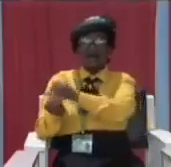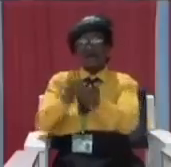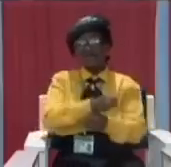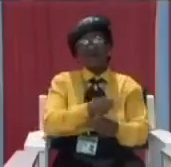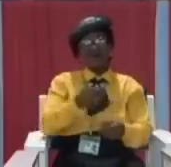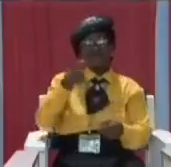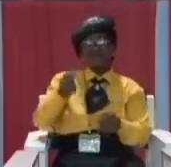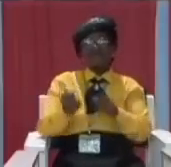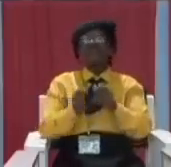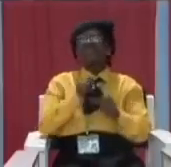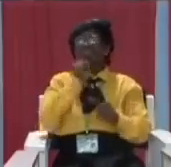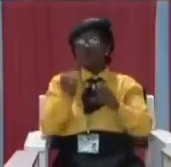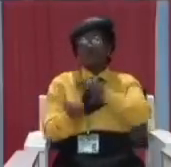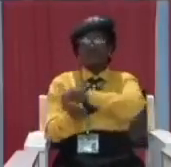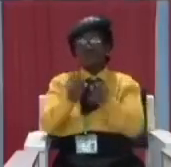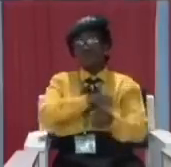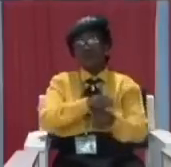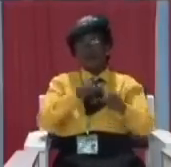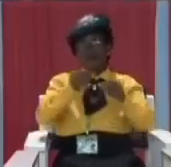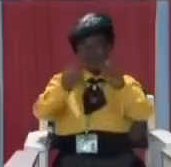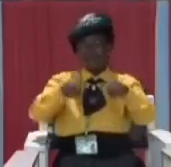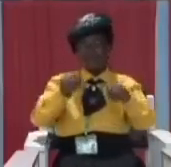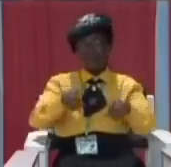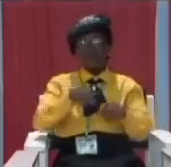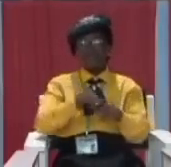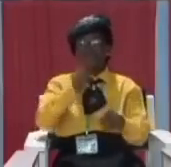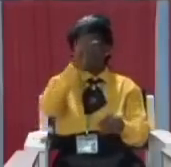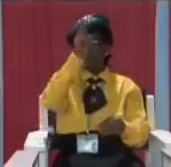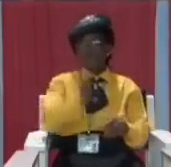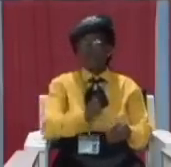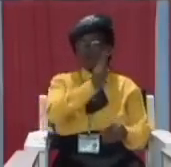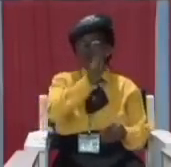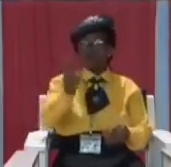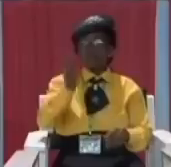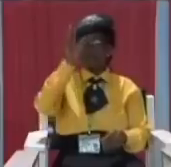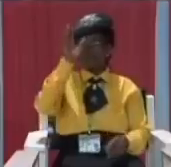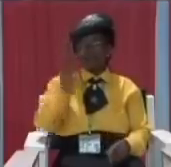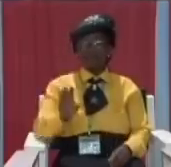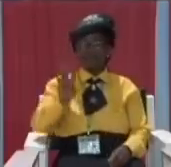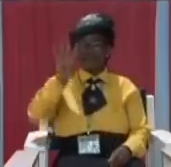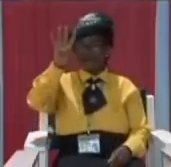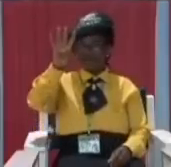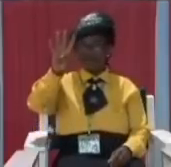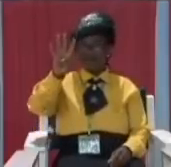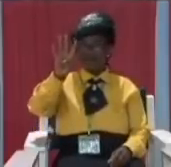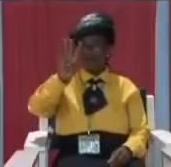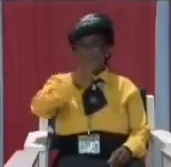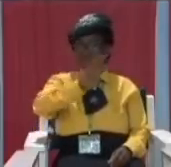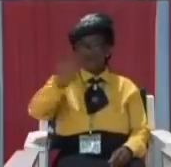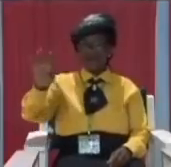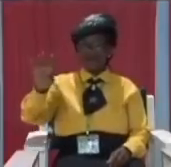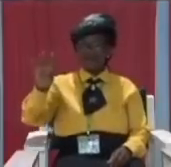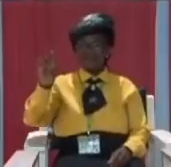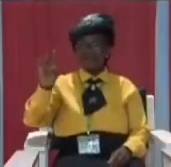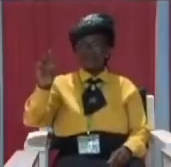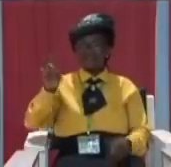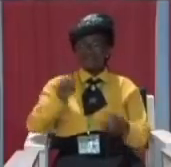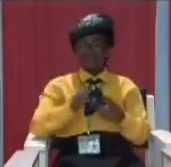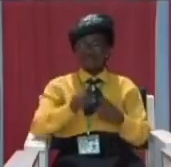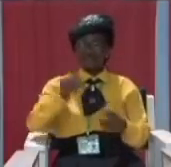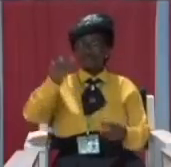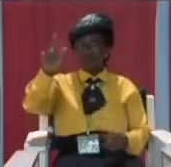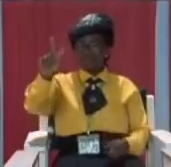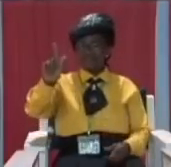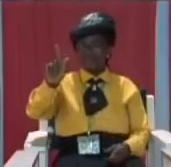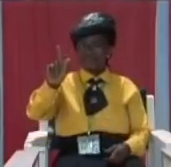In Romans chapter 4, verse 17 to 21, Romans 4, 17 to